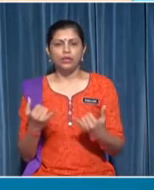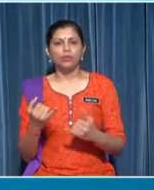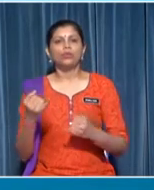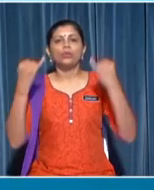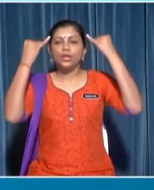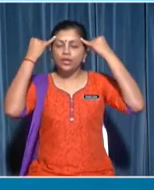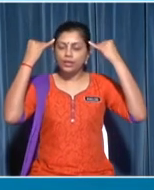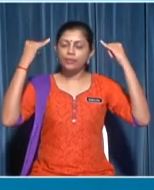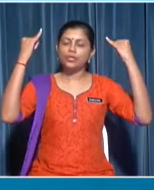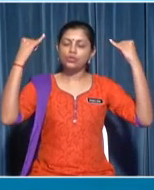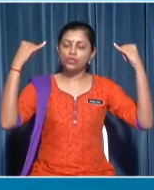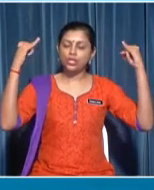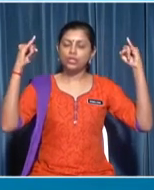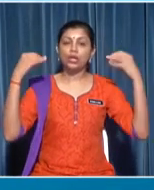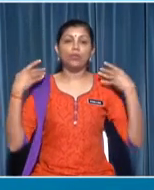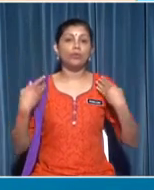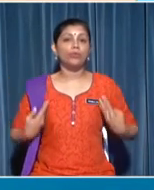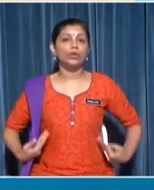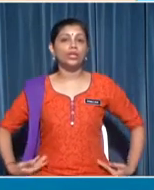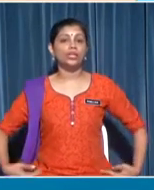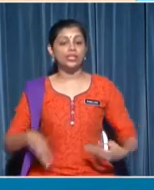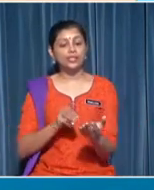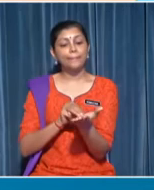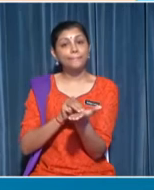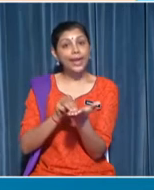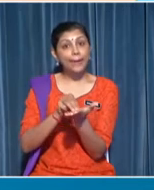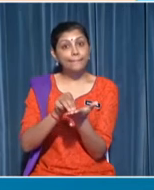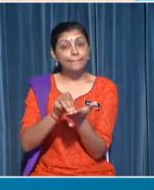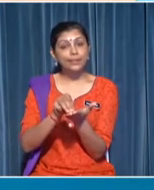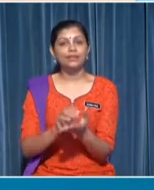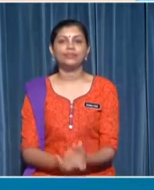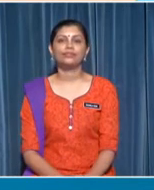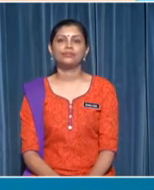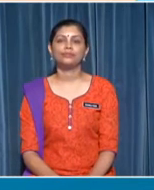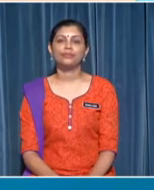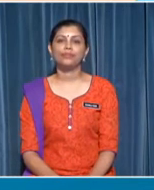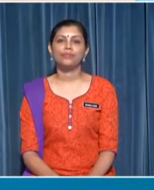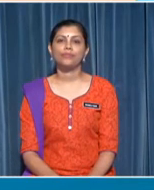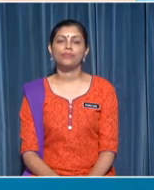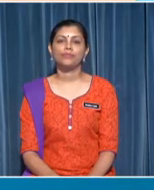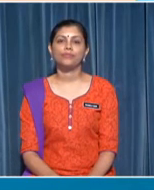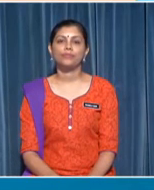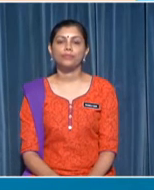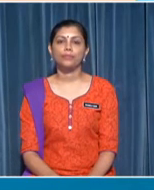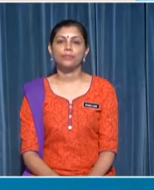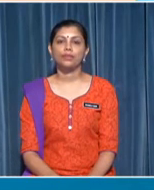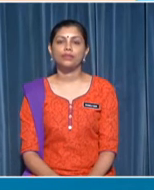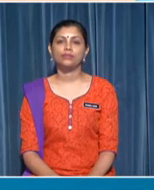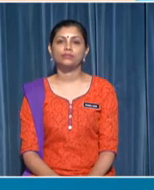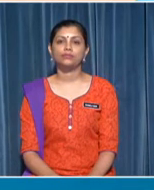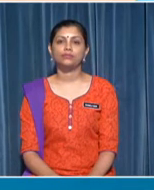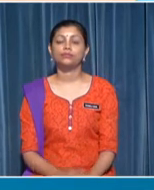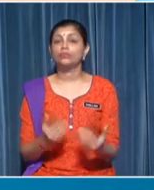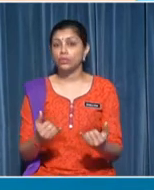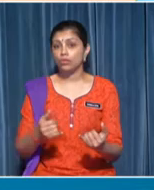imagine that our body is a map. And before we embark into our journey to